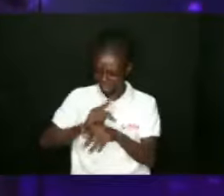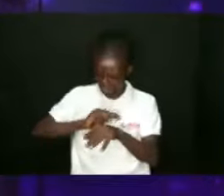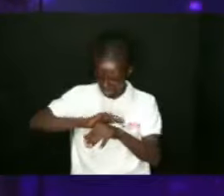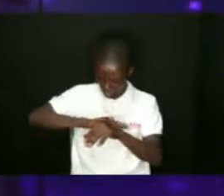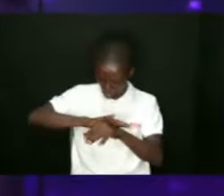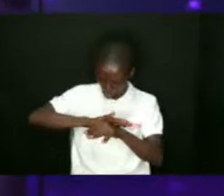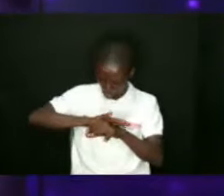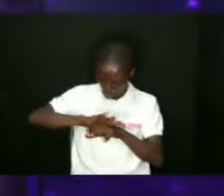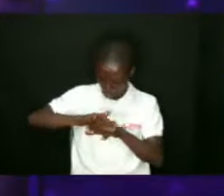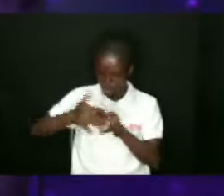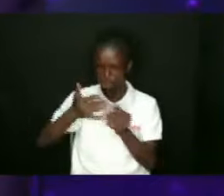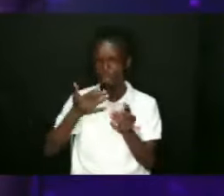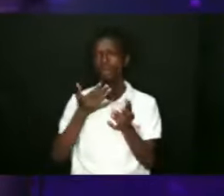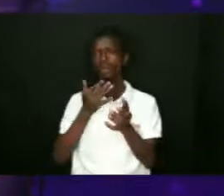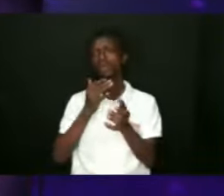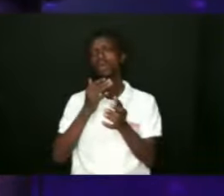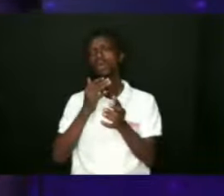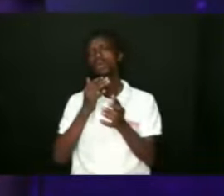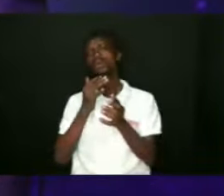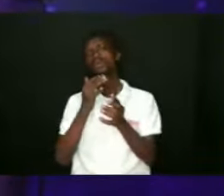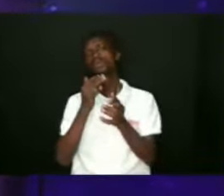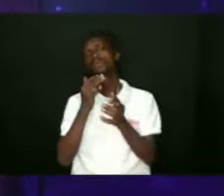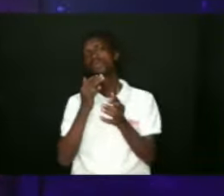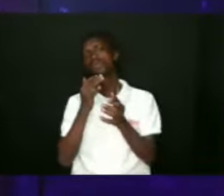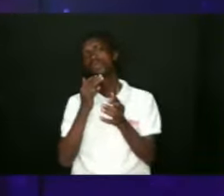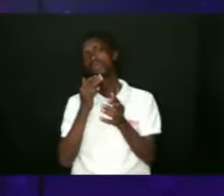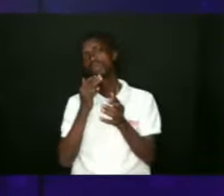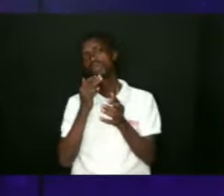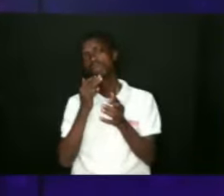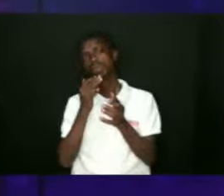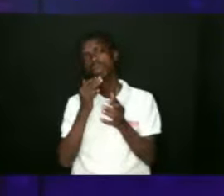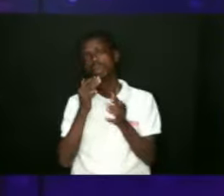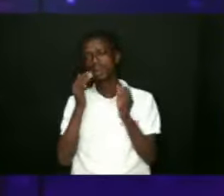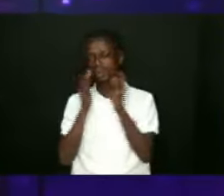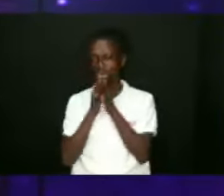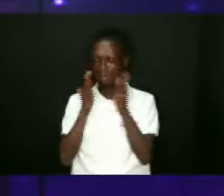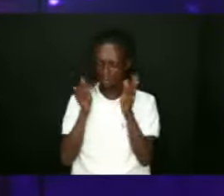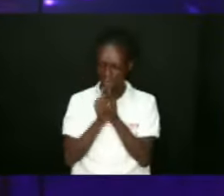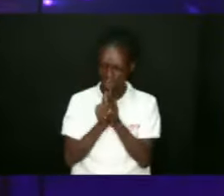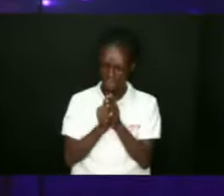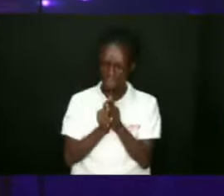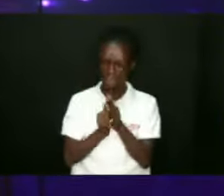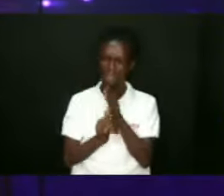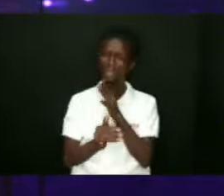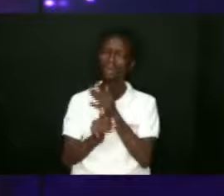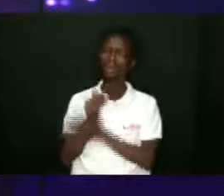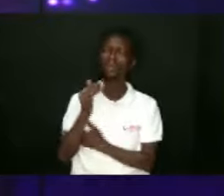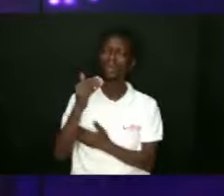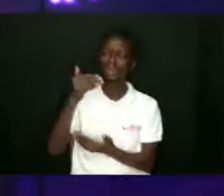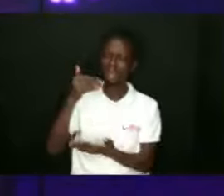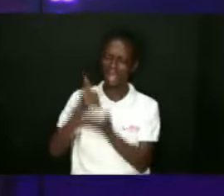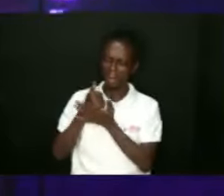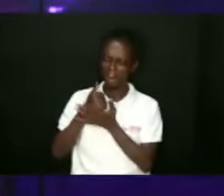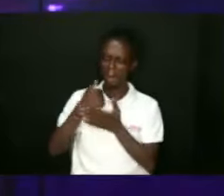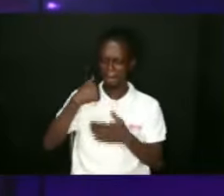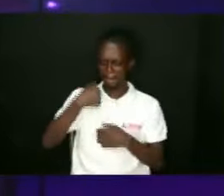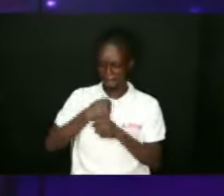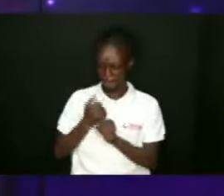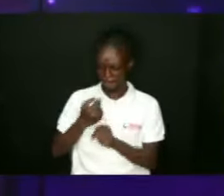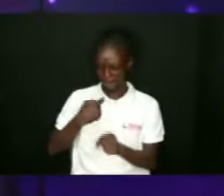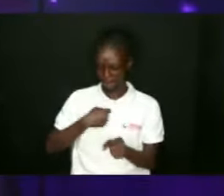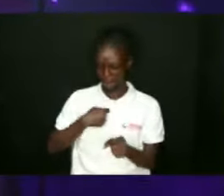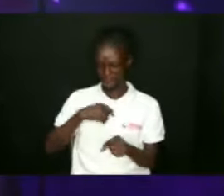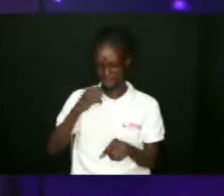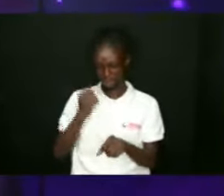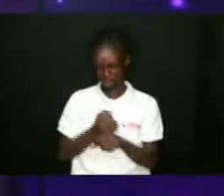polished nature. And we are praying that, Lord, make me impenetrable by